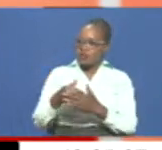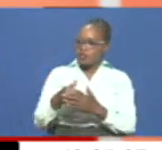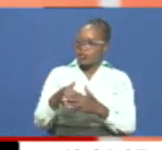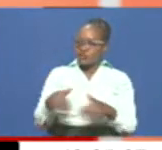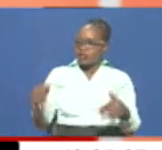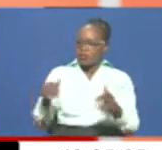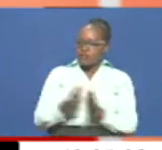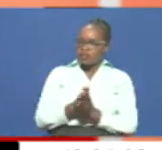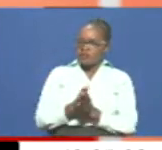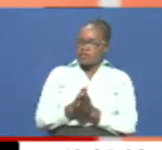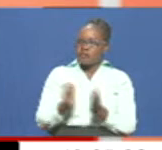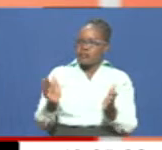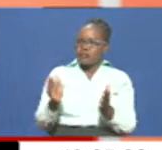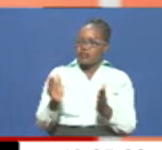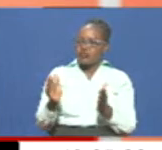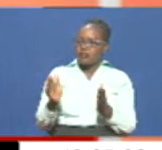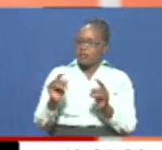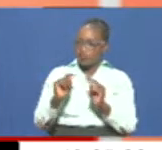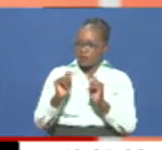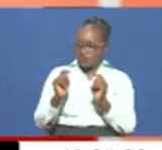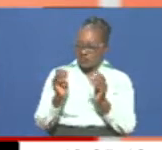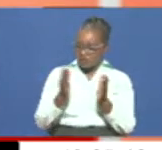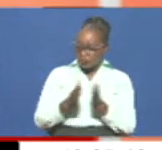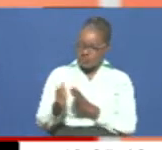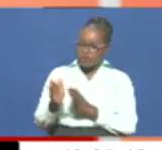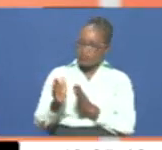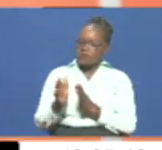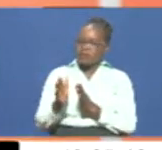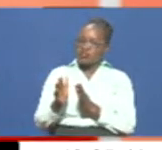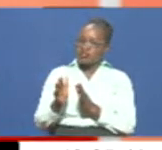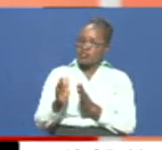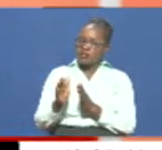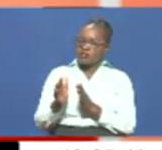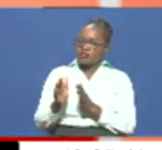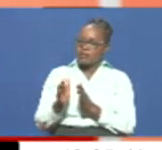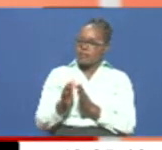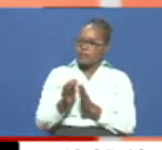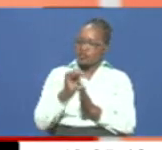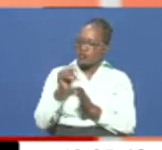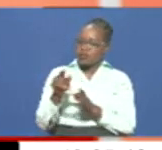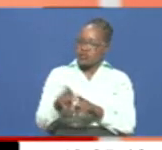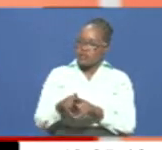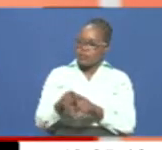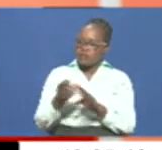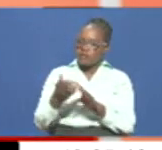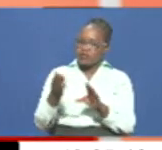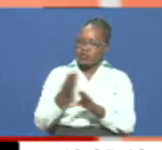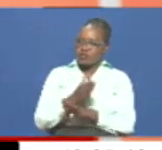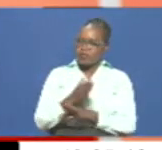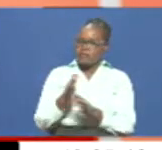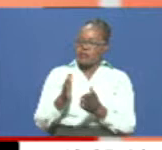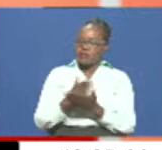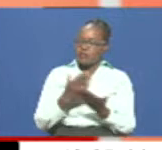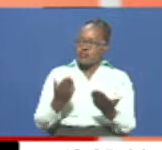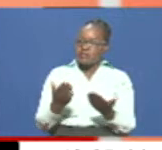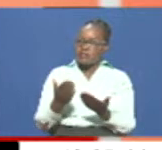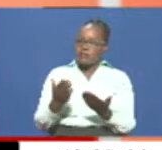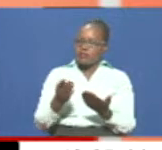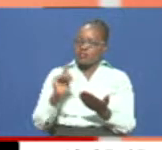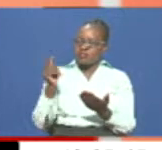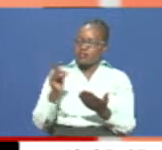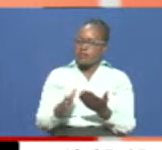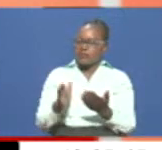to scientific ways. And unlike before, and this is something which a lot of us Kenyans did